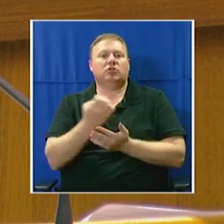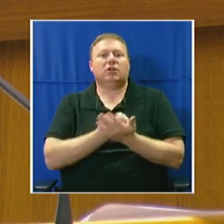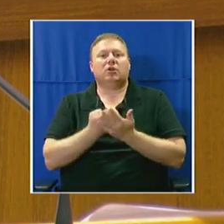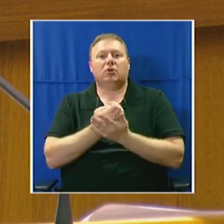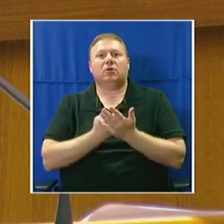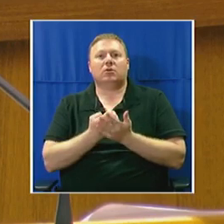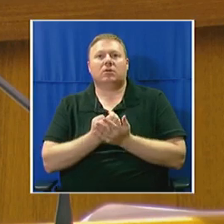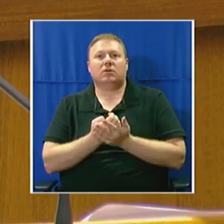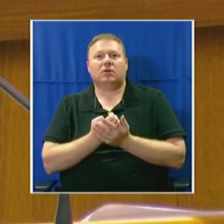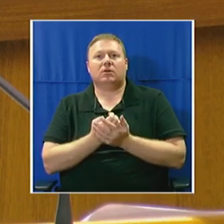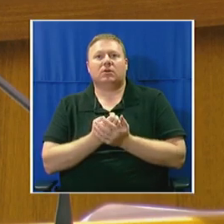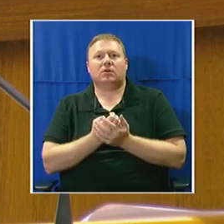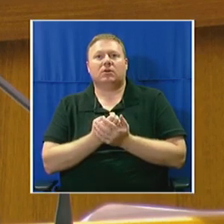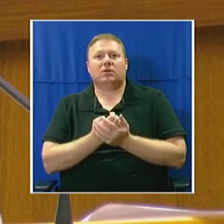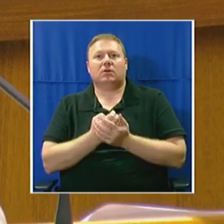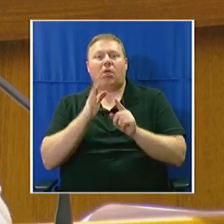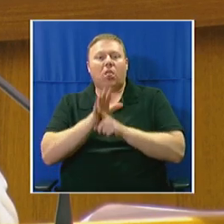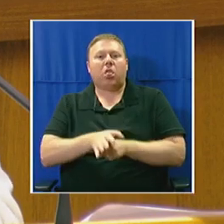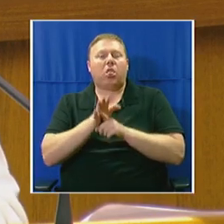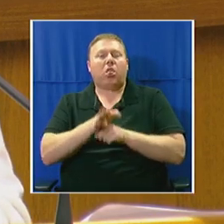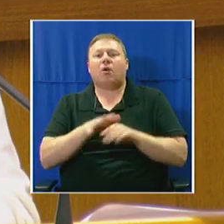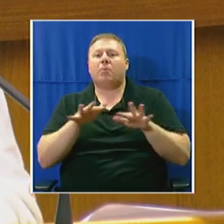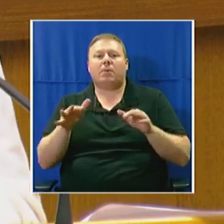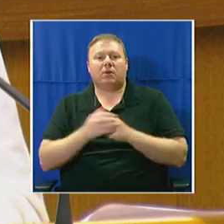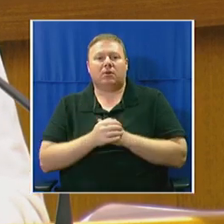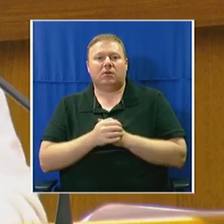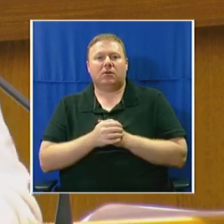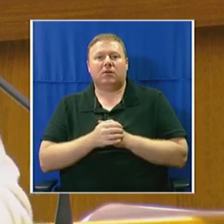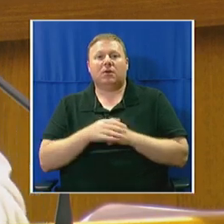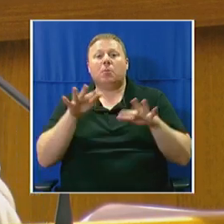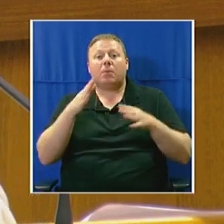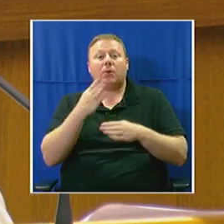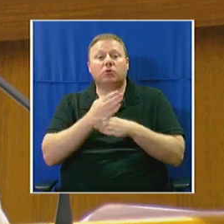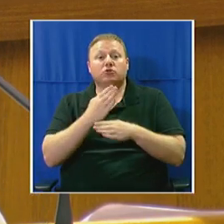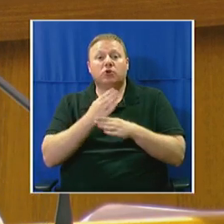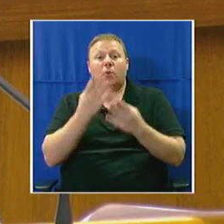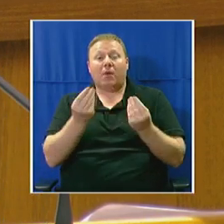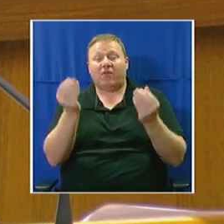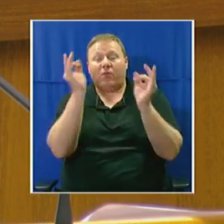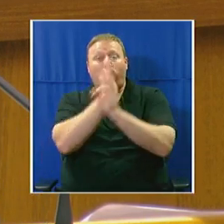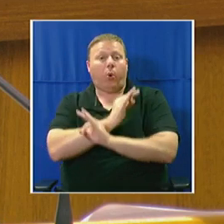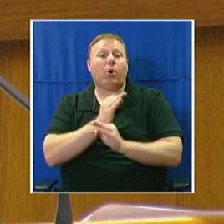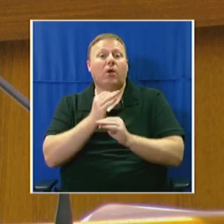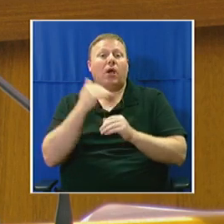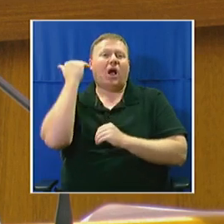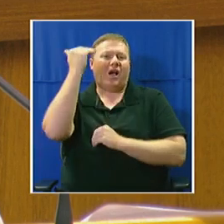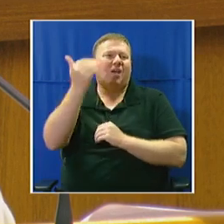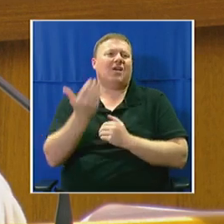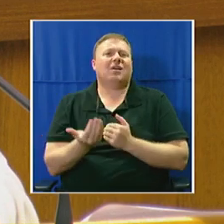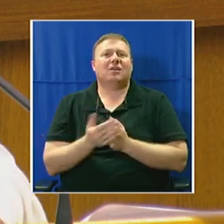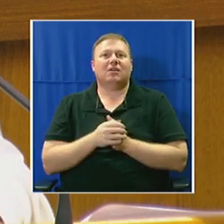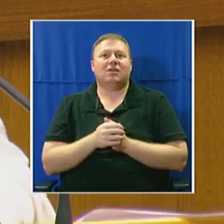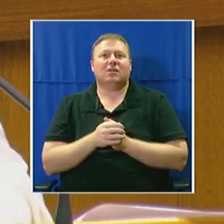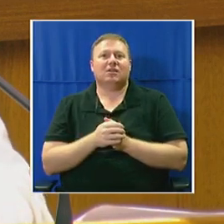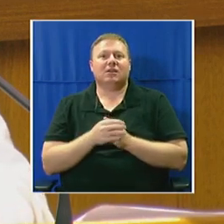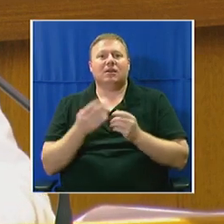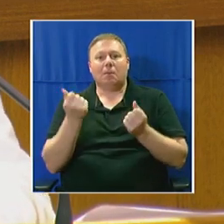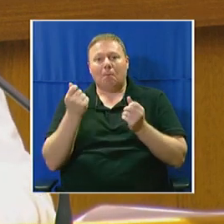serve all our people unemployment remains High the country has high levels of income in